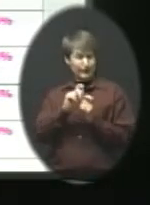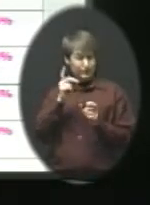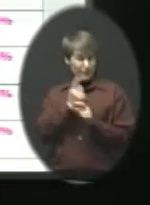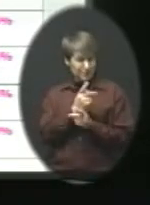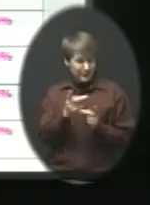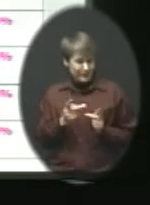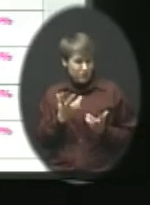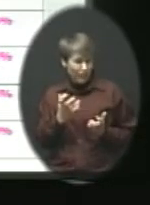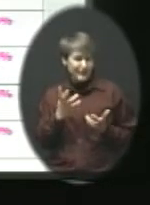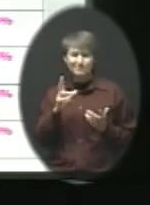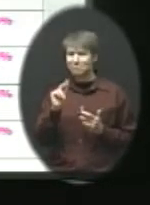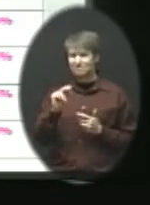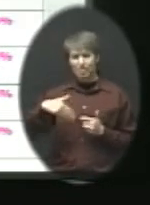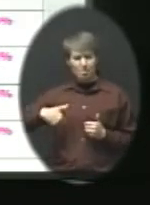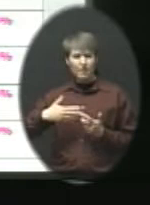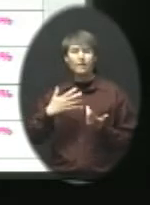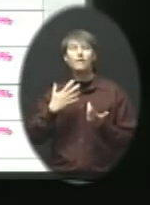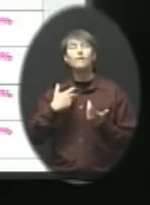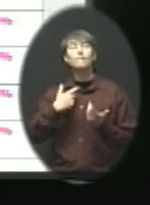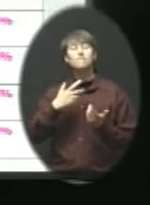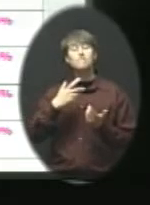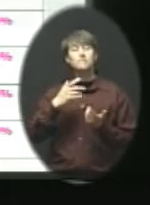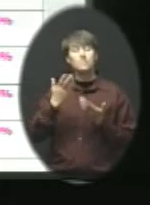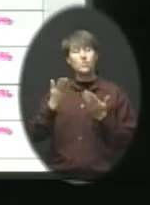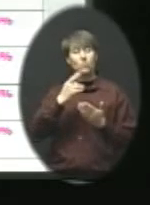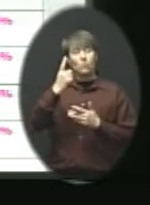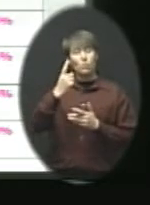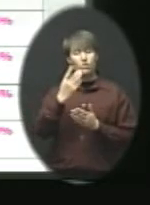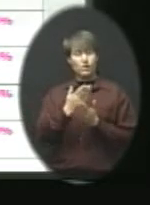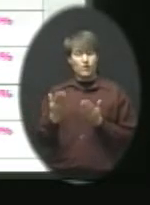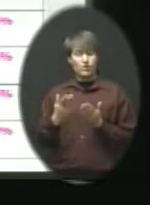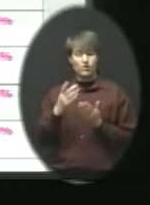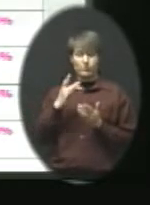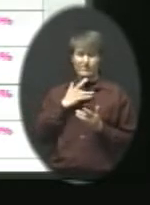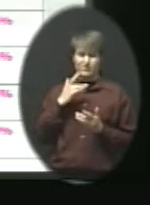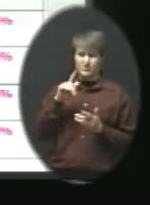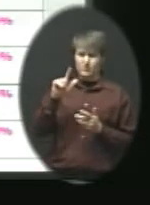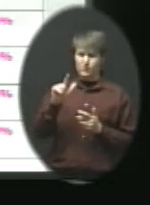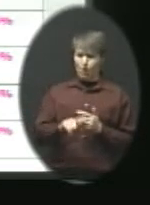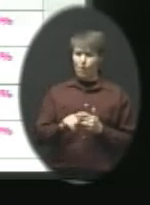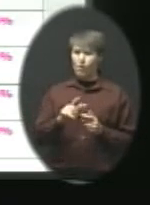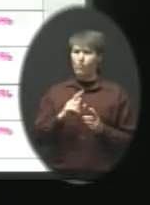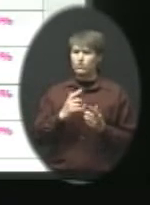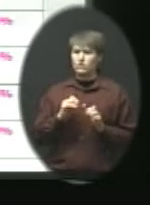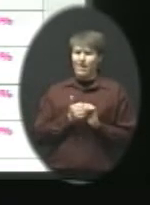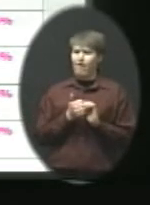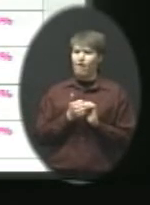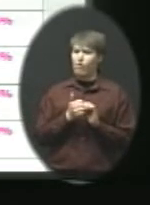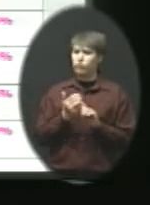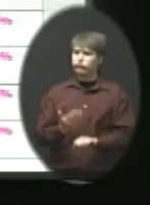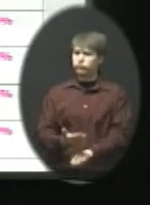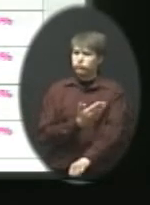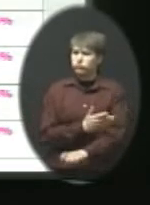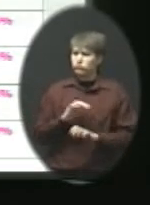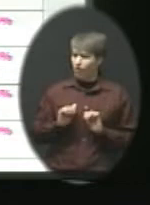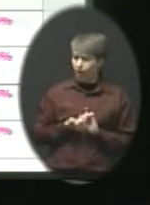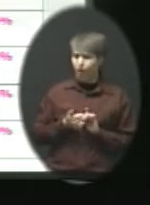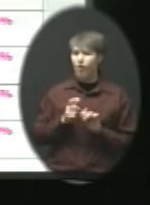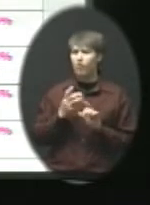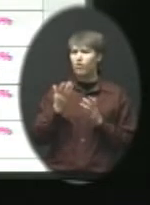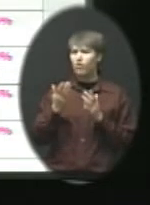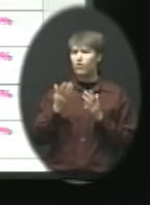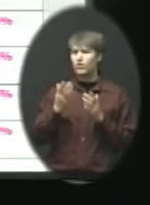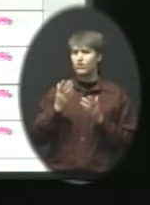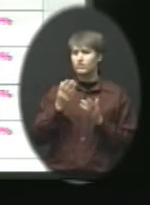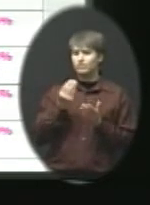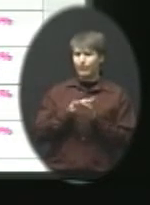be. And probably an area that is low that we're considering what can we do about that, and probably has been more challenged with